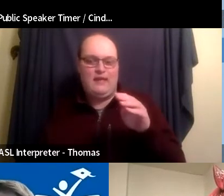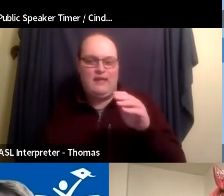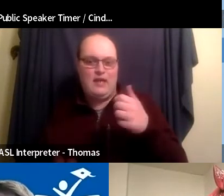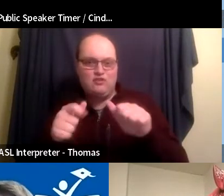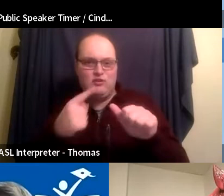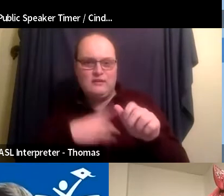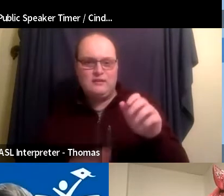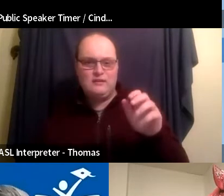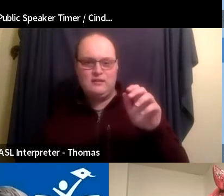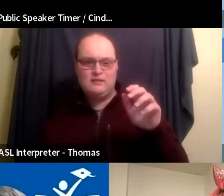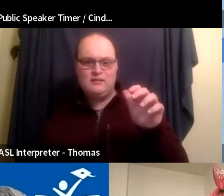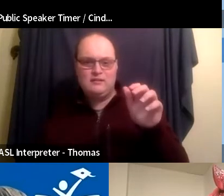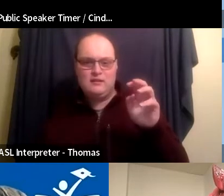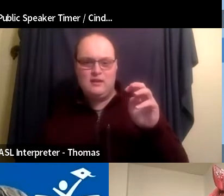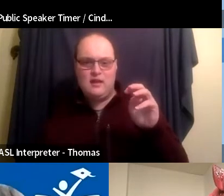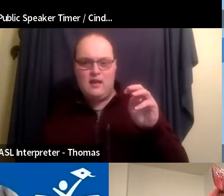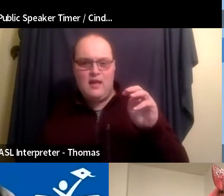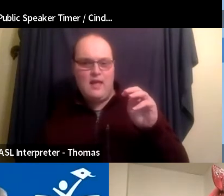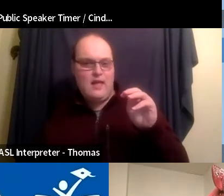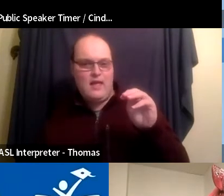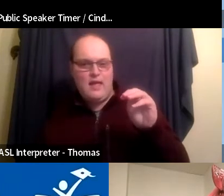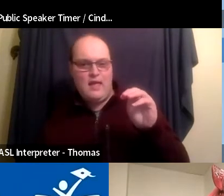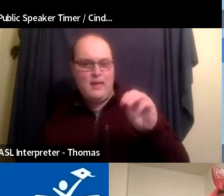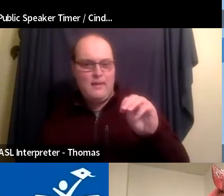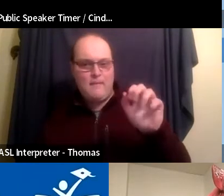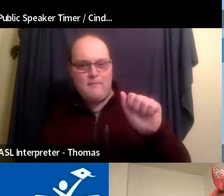Iwunoge Nwabinele.